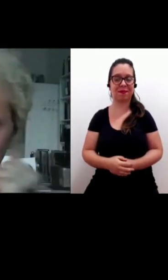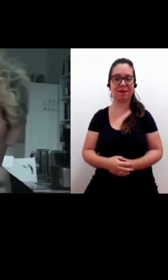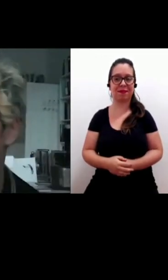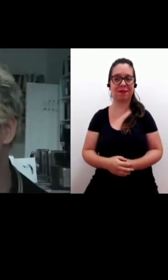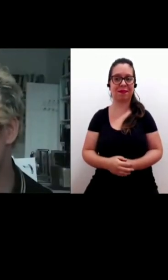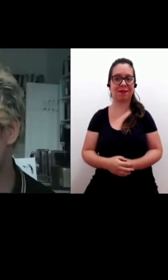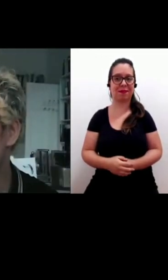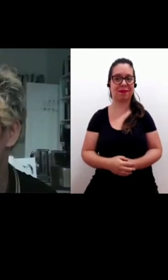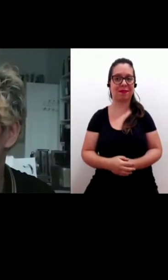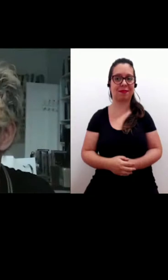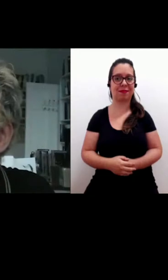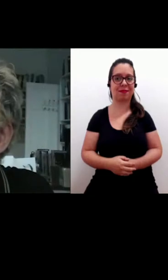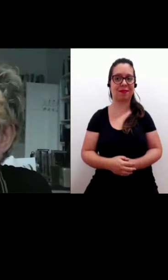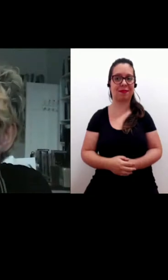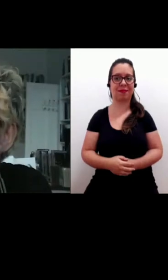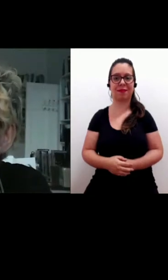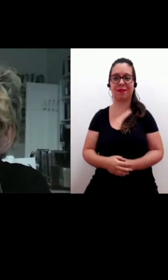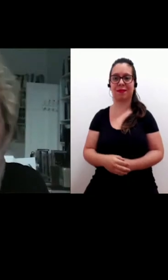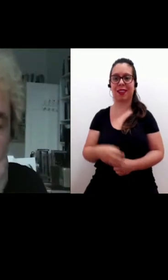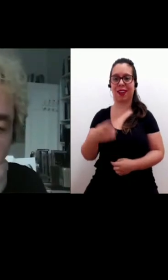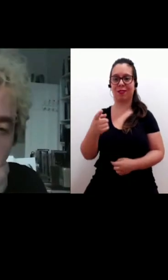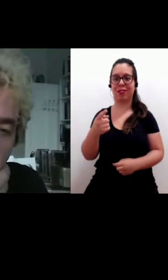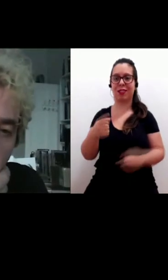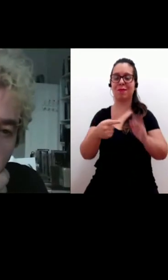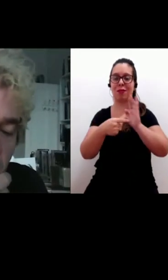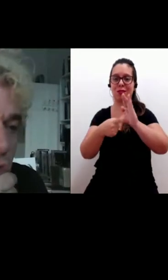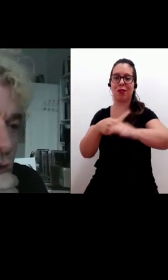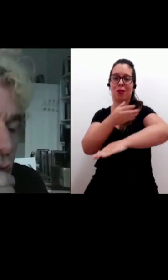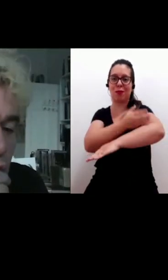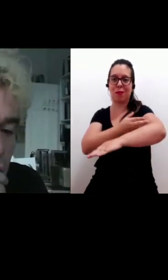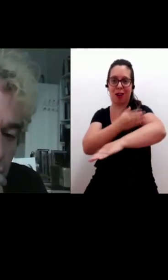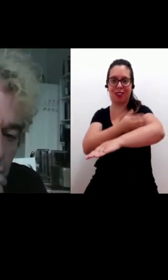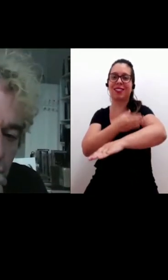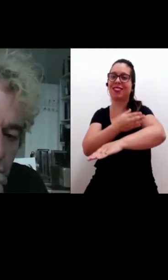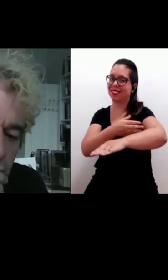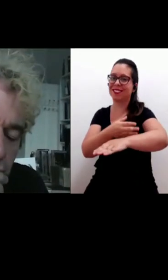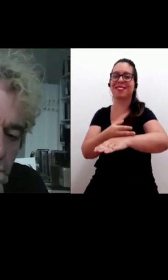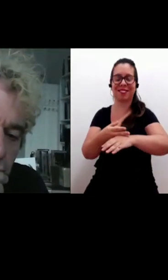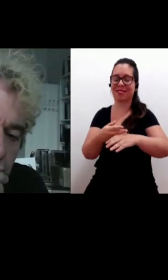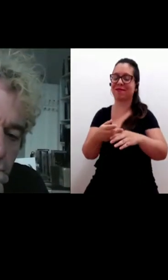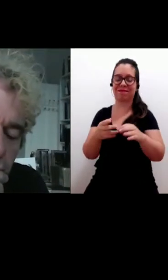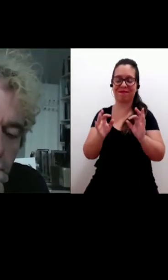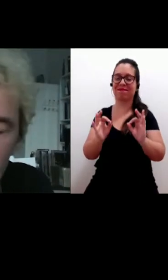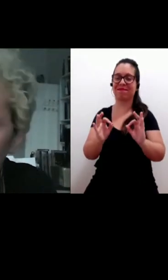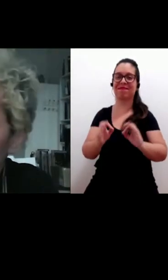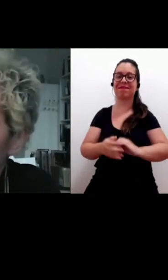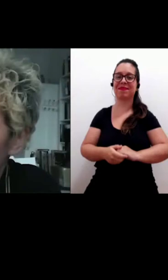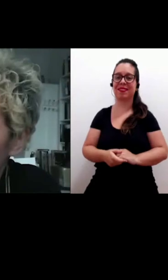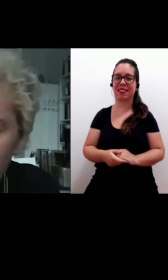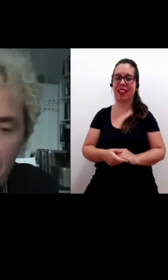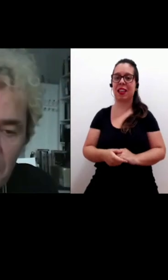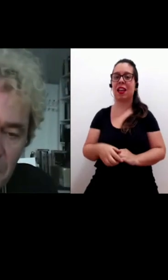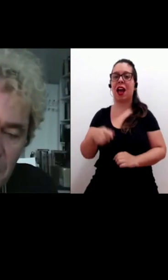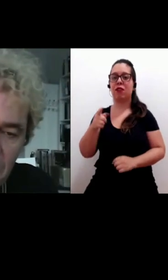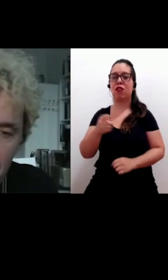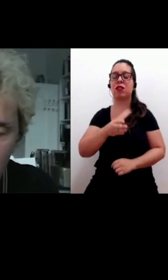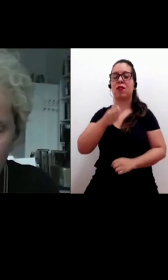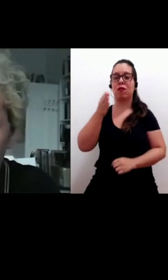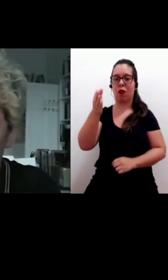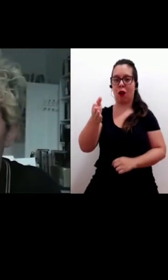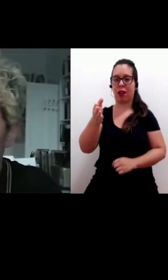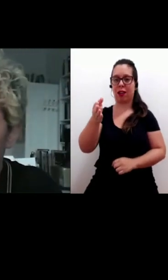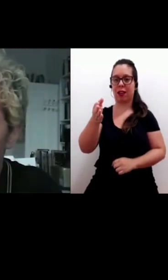boots, I did it with boots like that. Yeah. And you went to Iraq, but now I